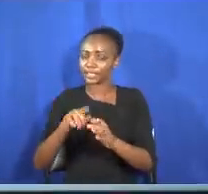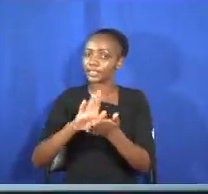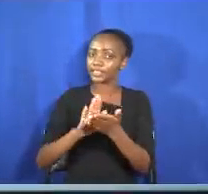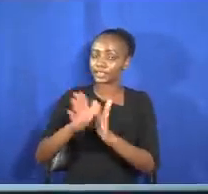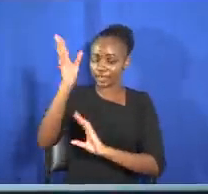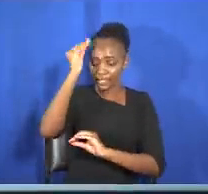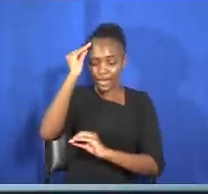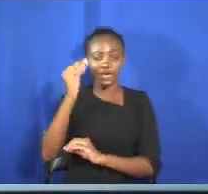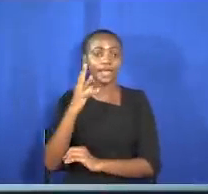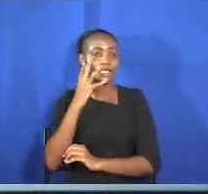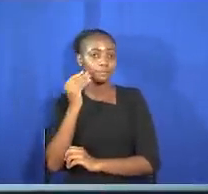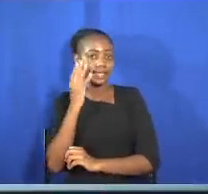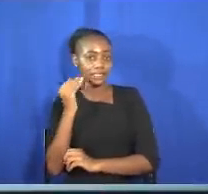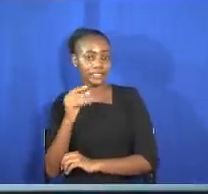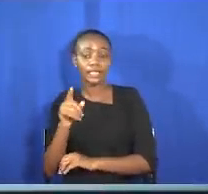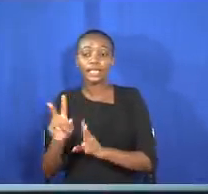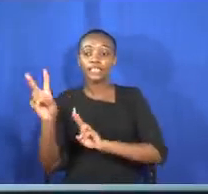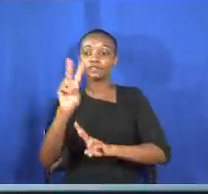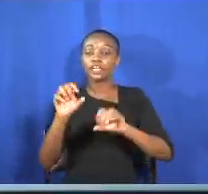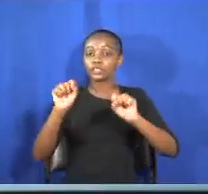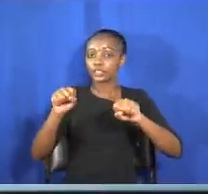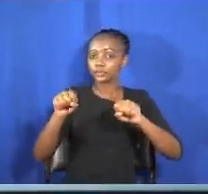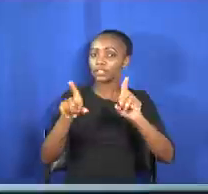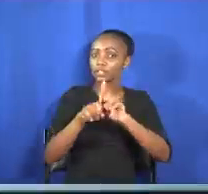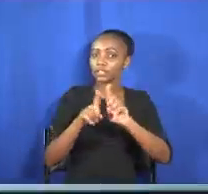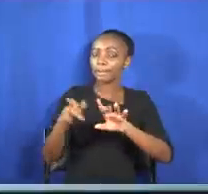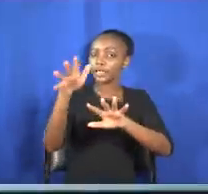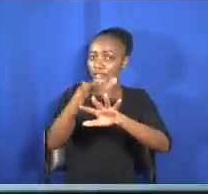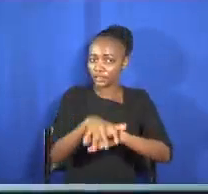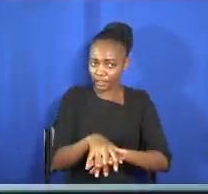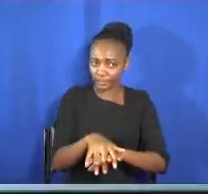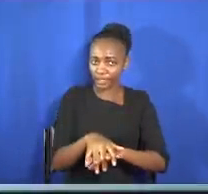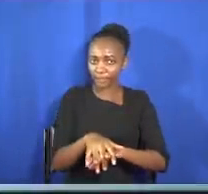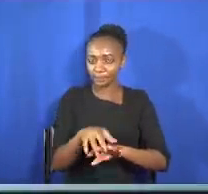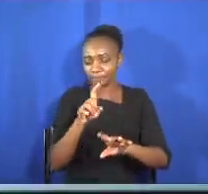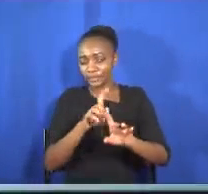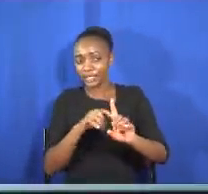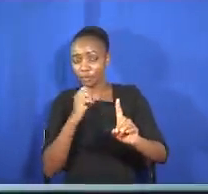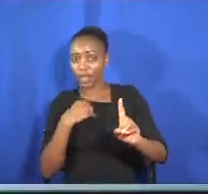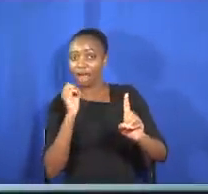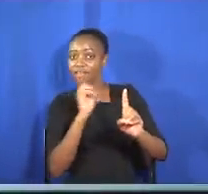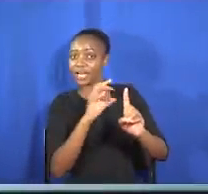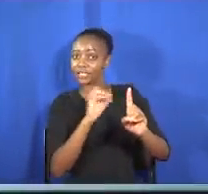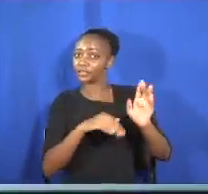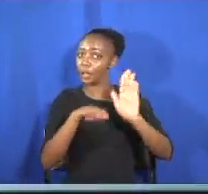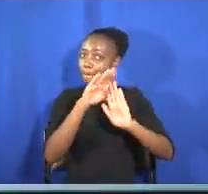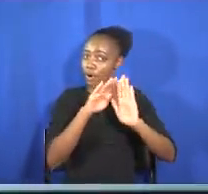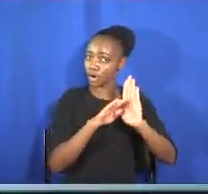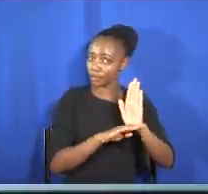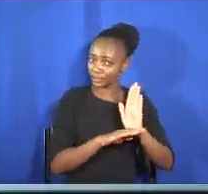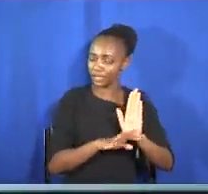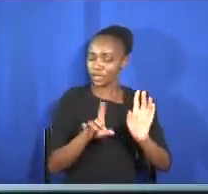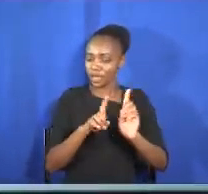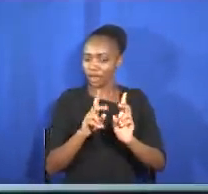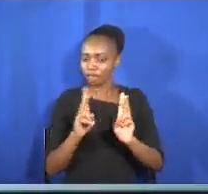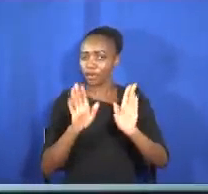suggested learning experiences. These values will also be inculcated or integrated in guidance and counseling programs.